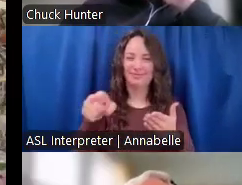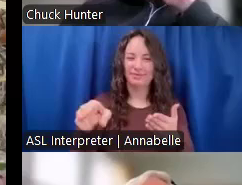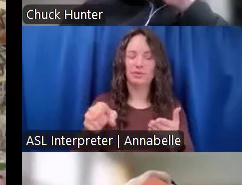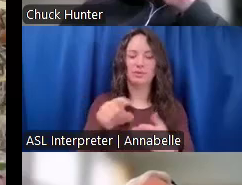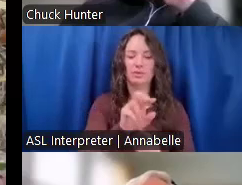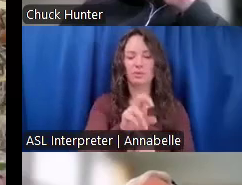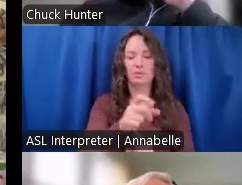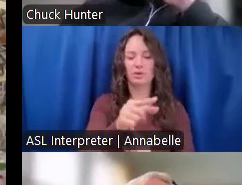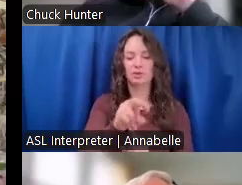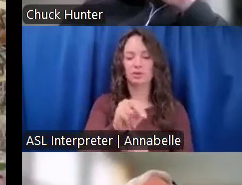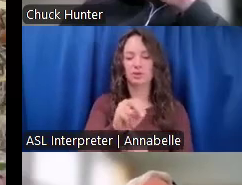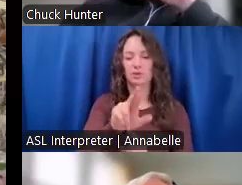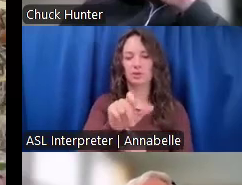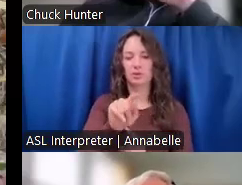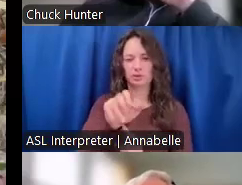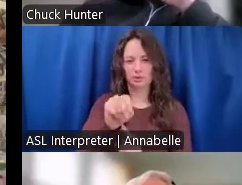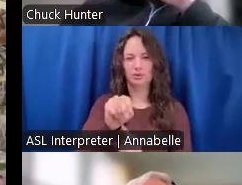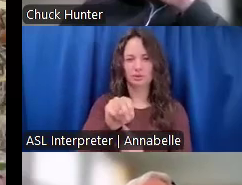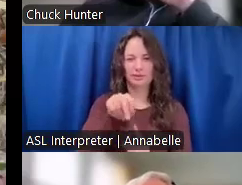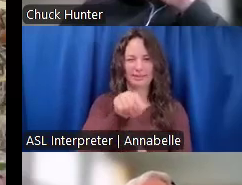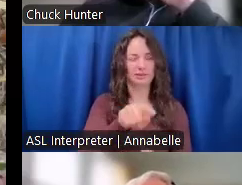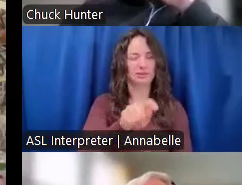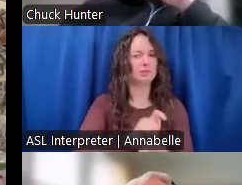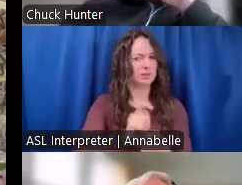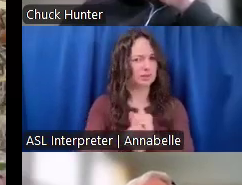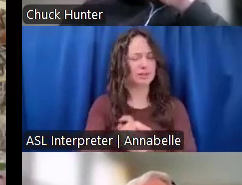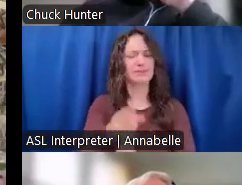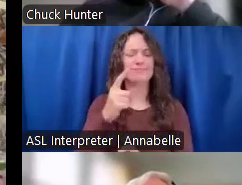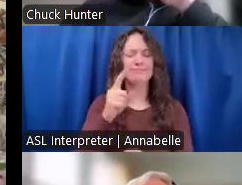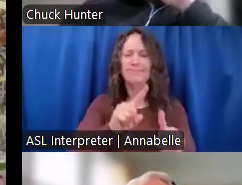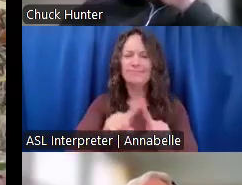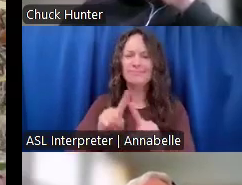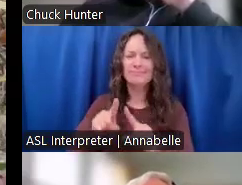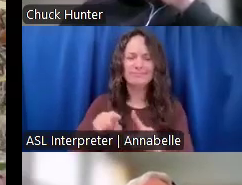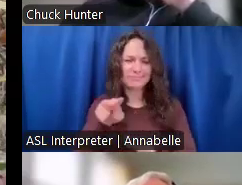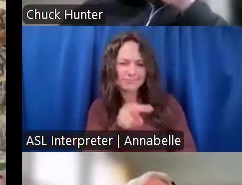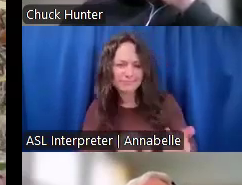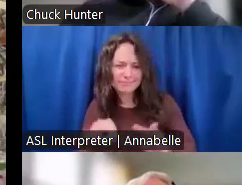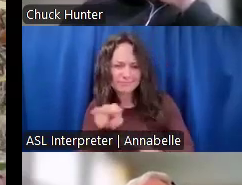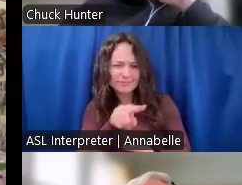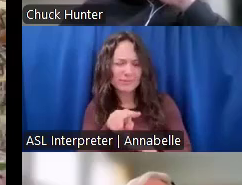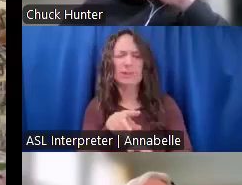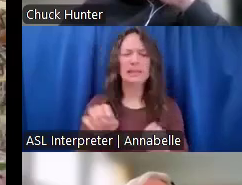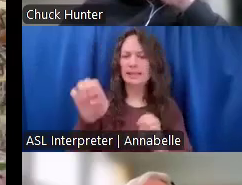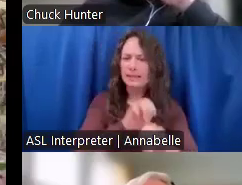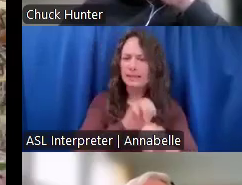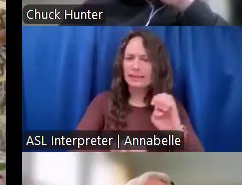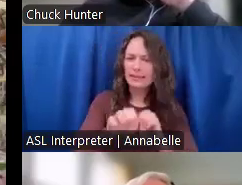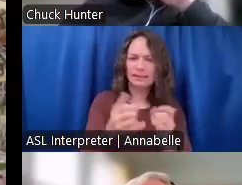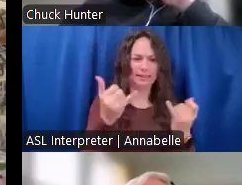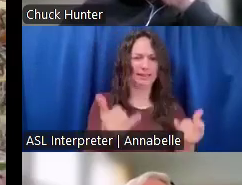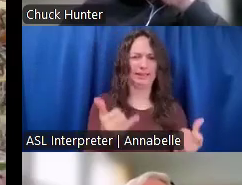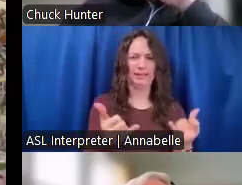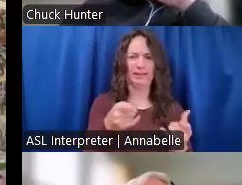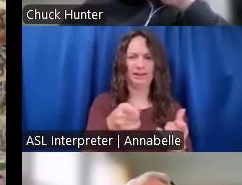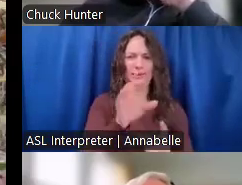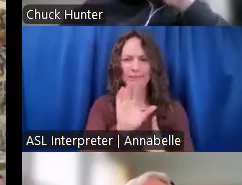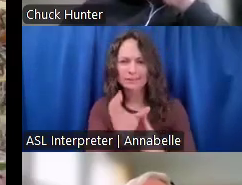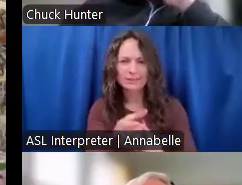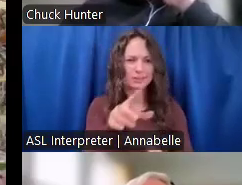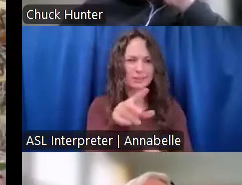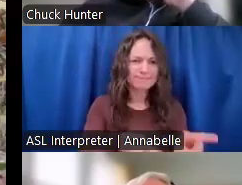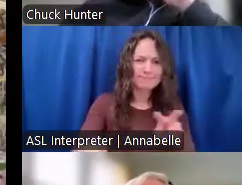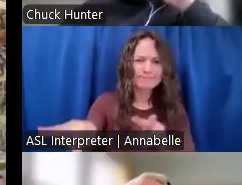is occurring. And there's different ways to look at this and to evaluate current forest conditions and if they are actually poised